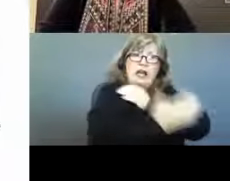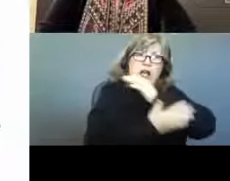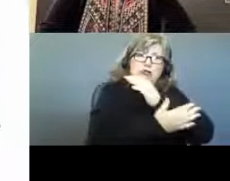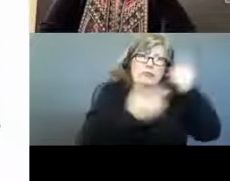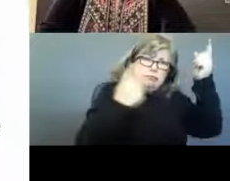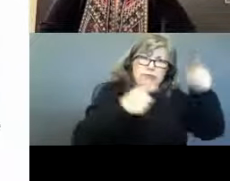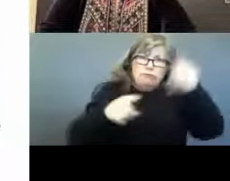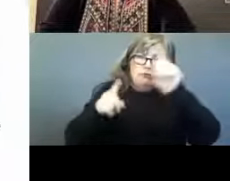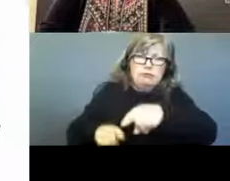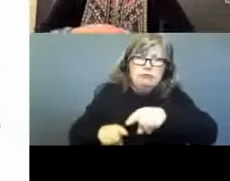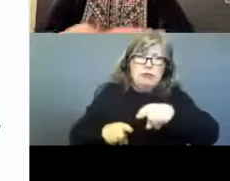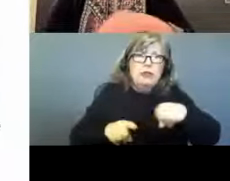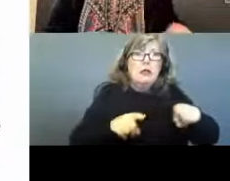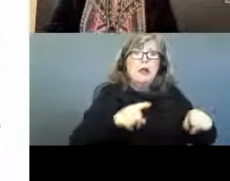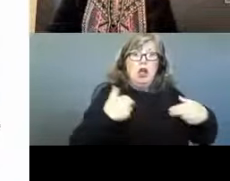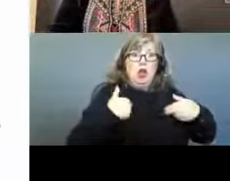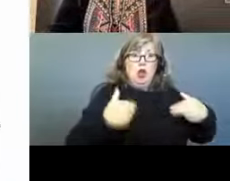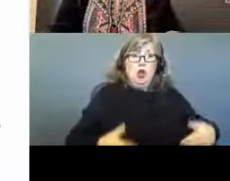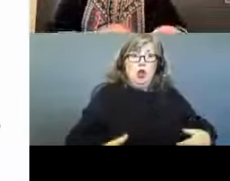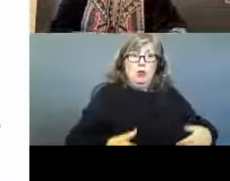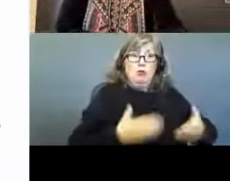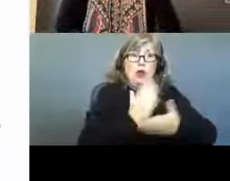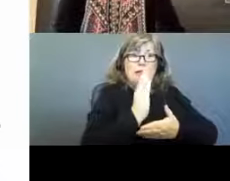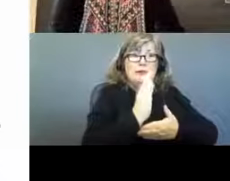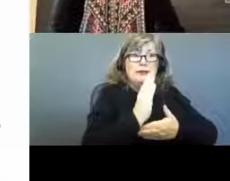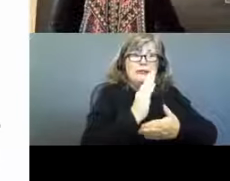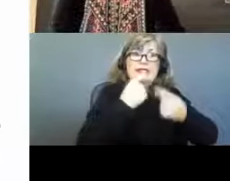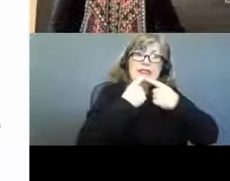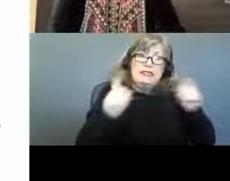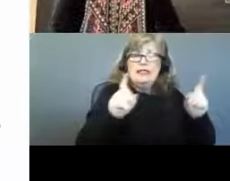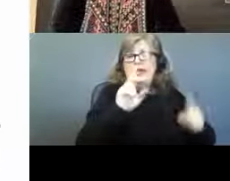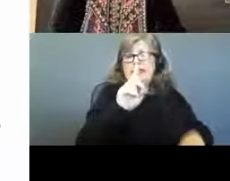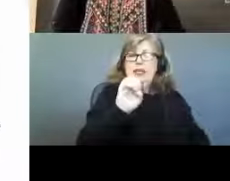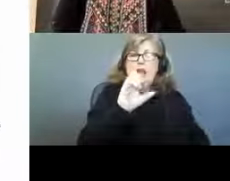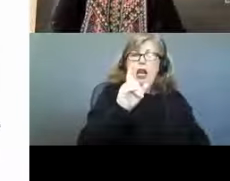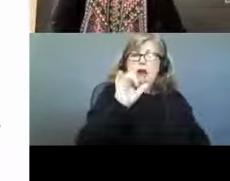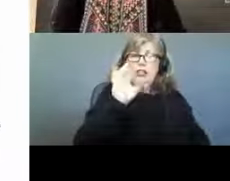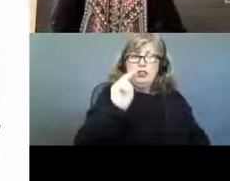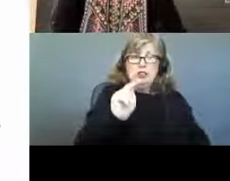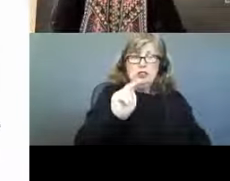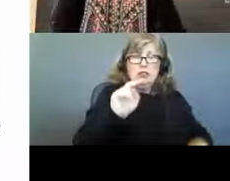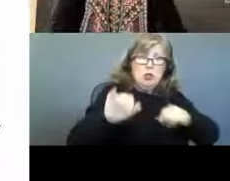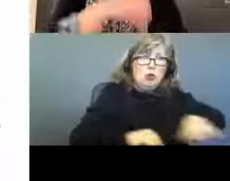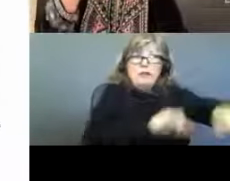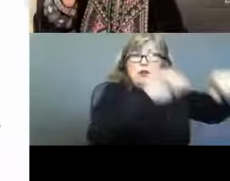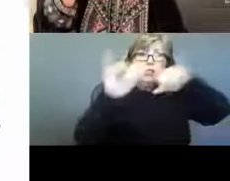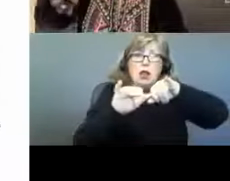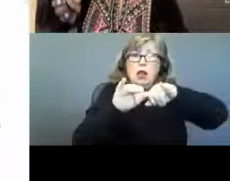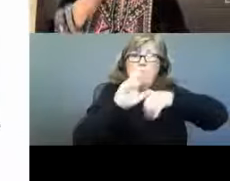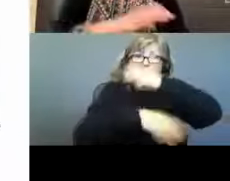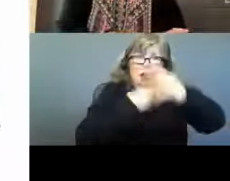international human rights law. In addition, a series of human rights treaties adopted